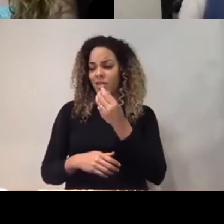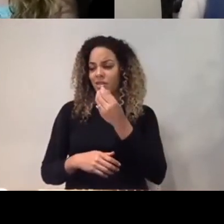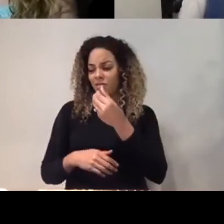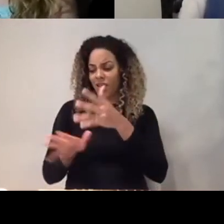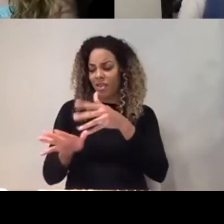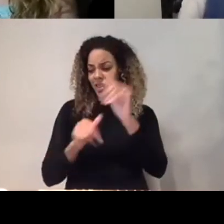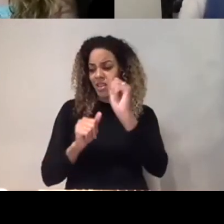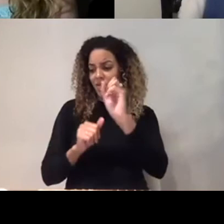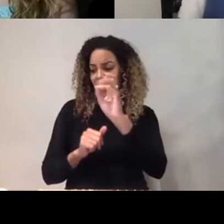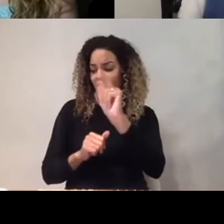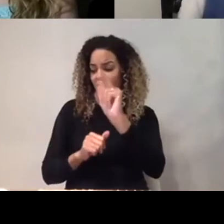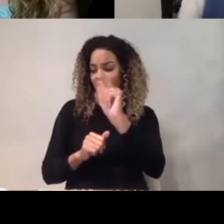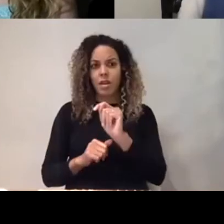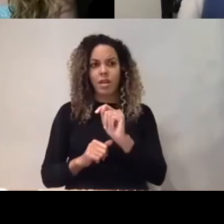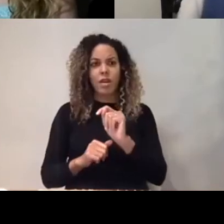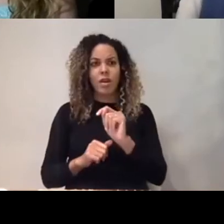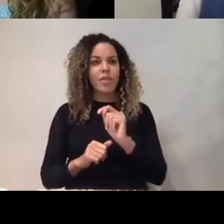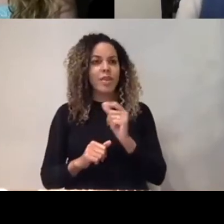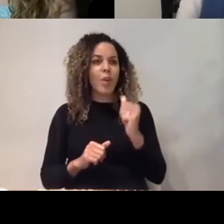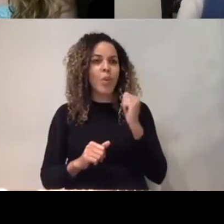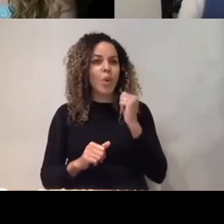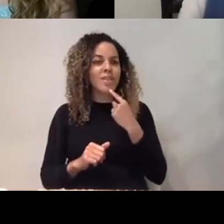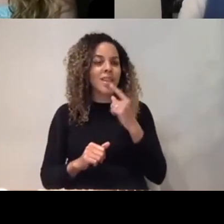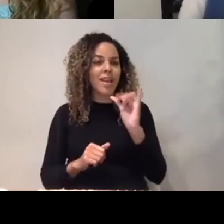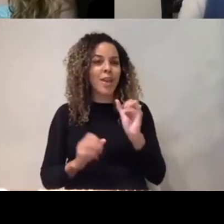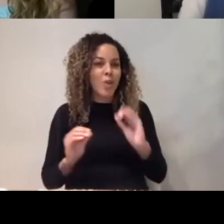You know, because like no person's gonna say that.